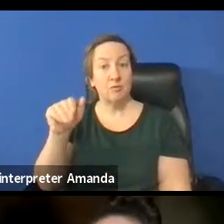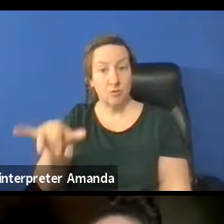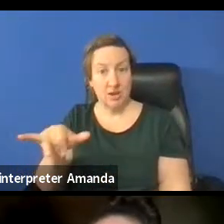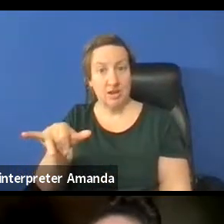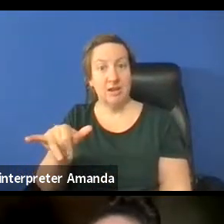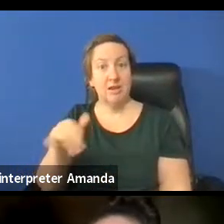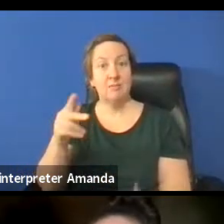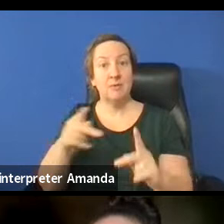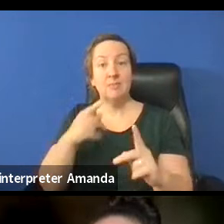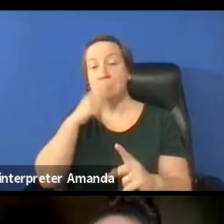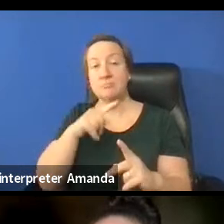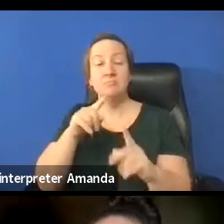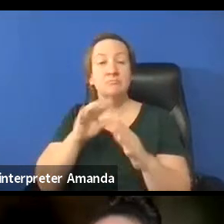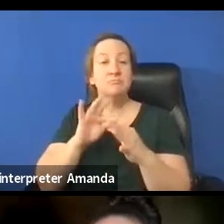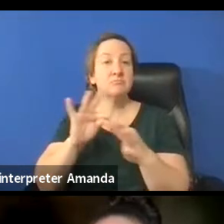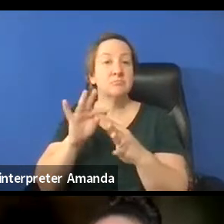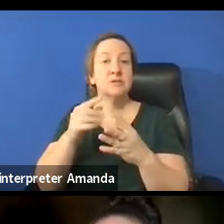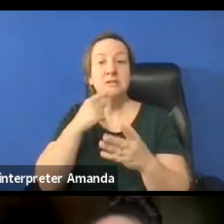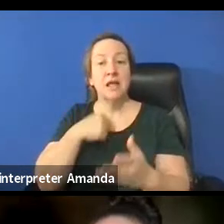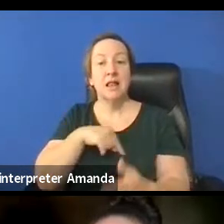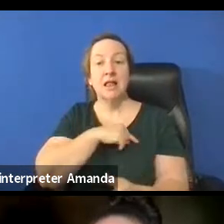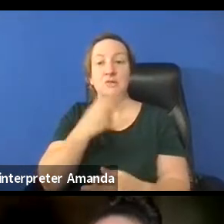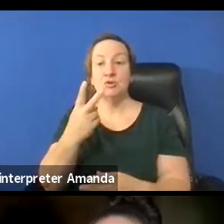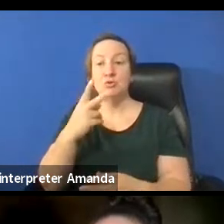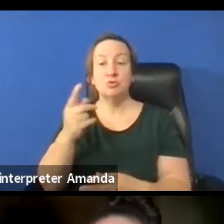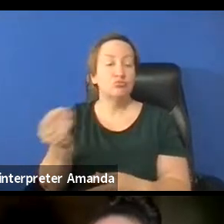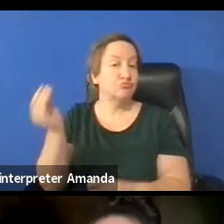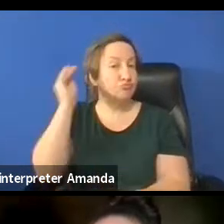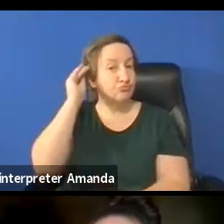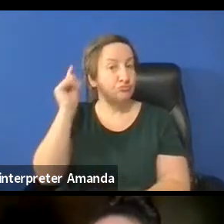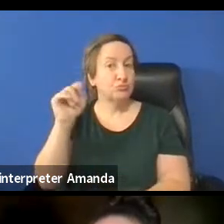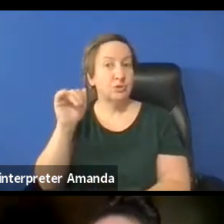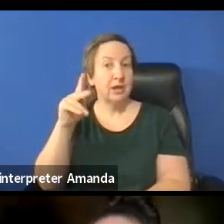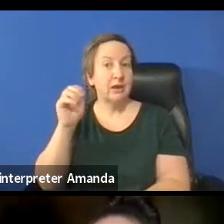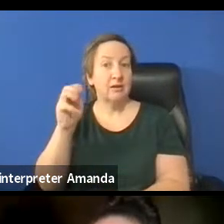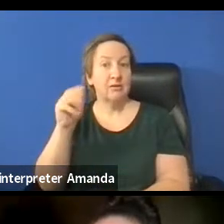can give us 2 takeaways from our time together.